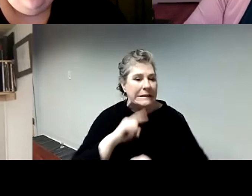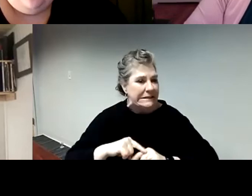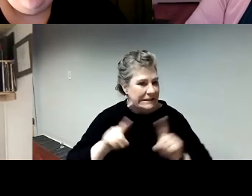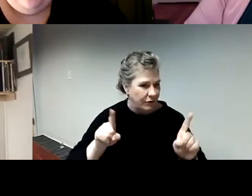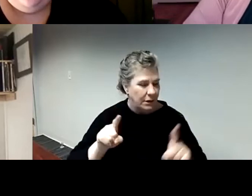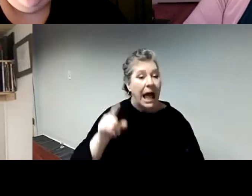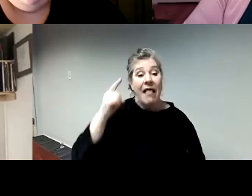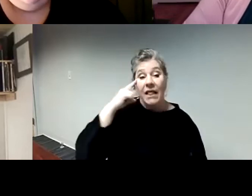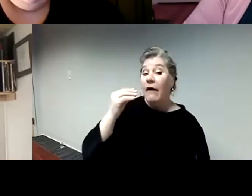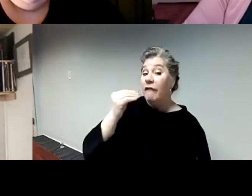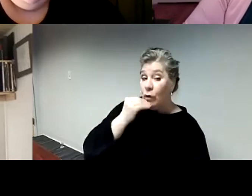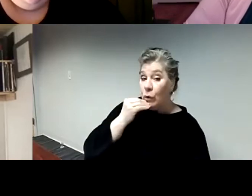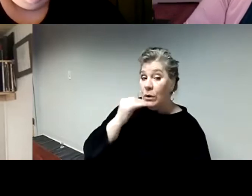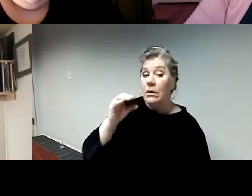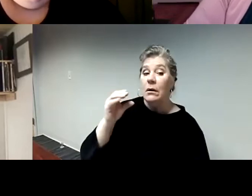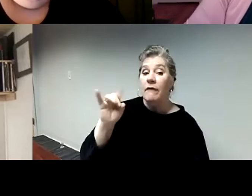food literacy in general